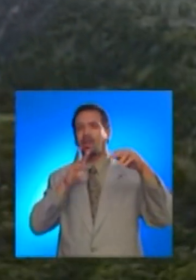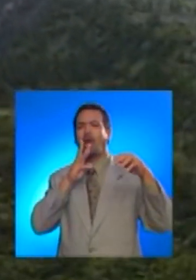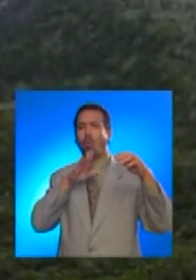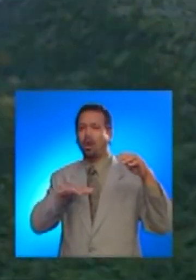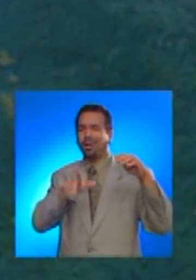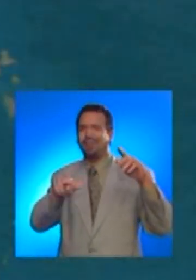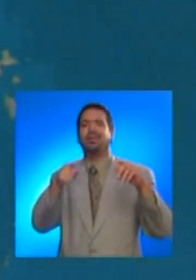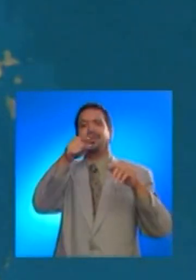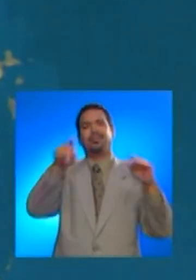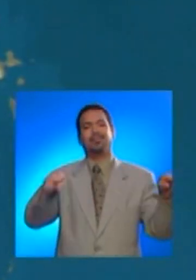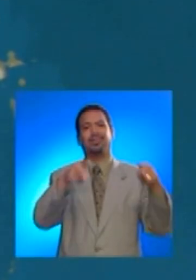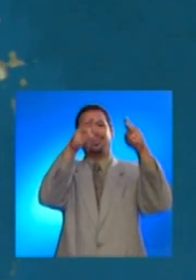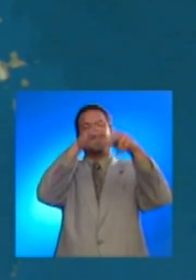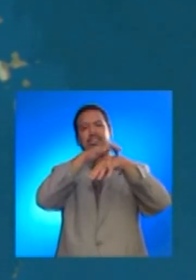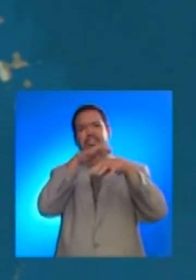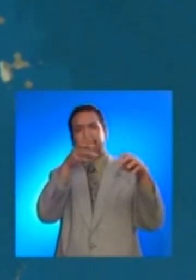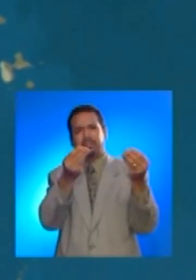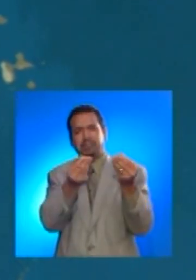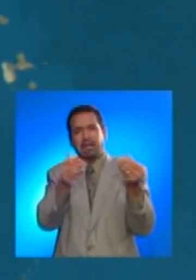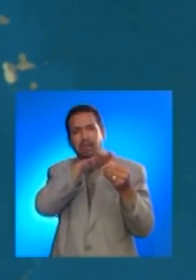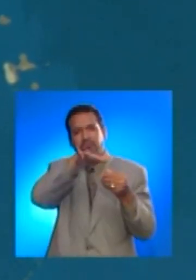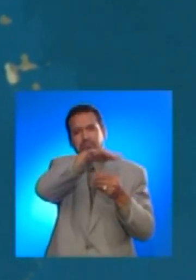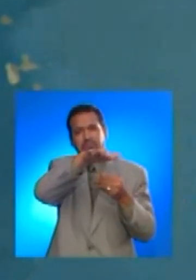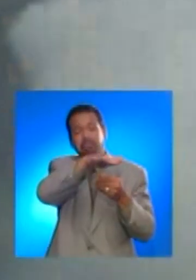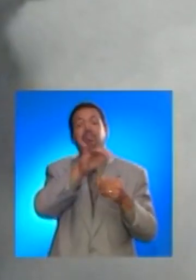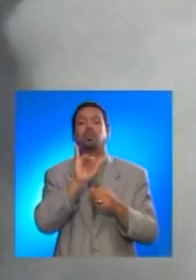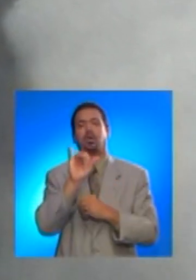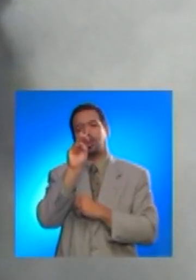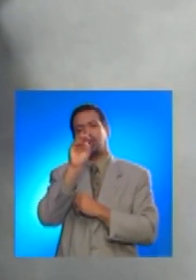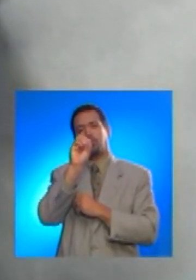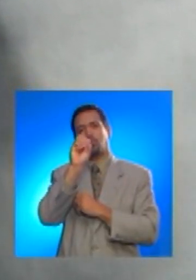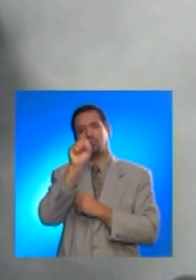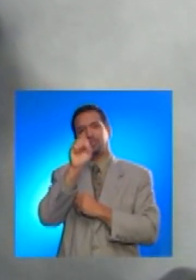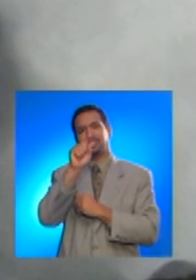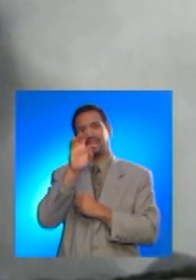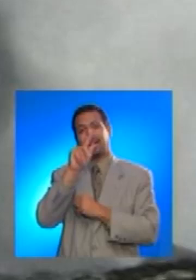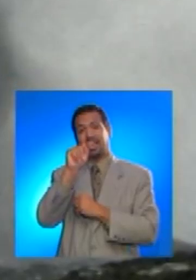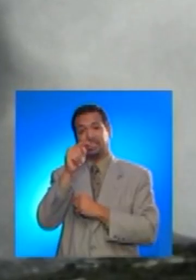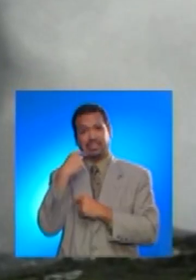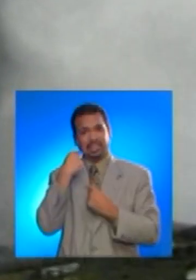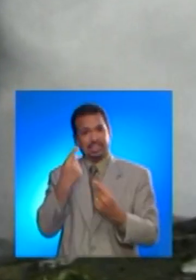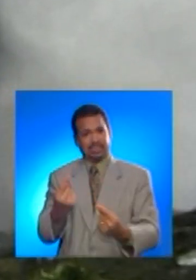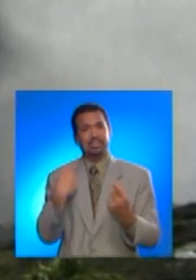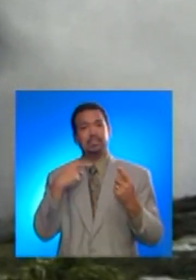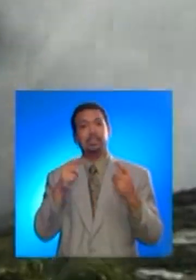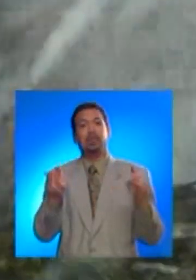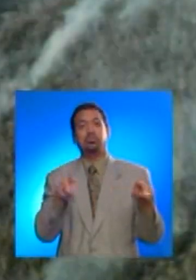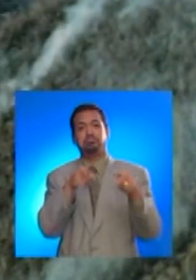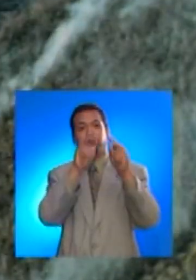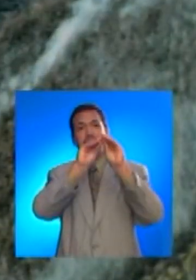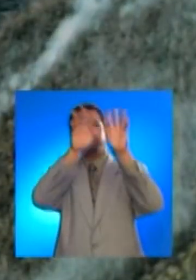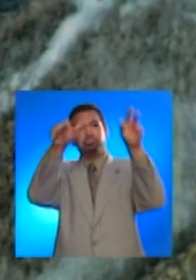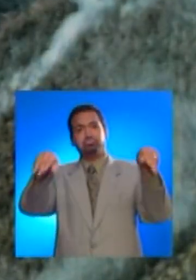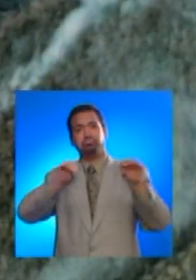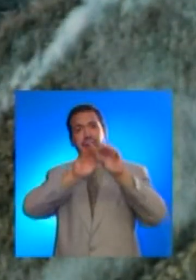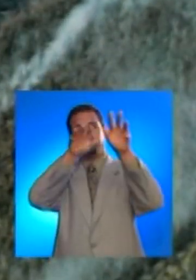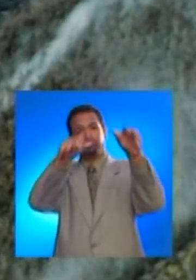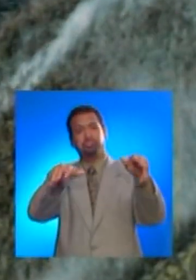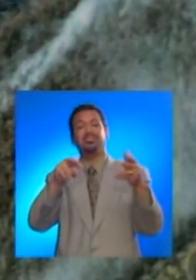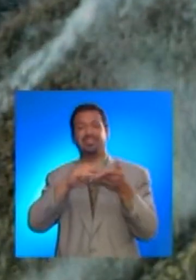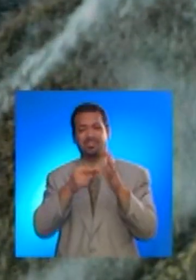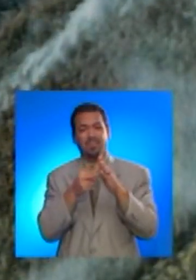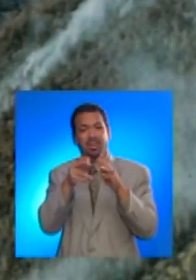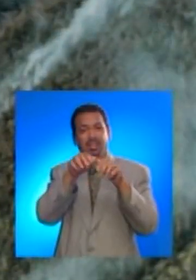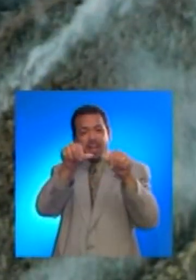with volcanoes such as Zephyr Hills on Montserrat, which has recently been very active. In this case, a